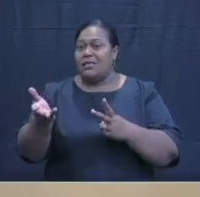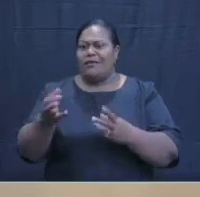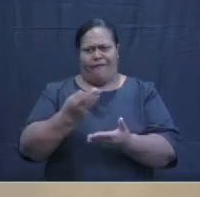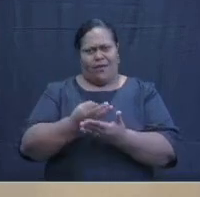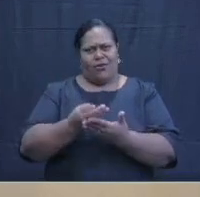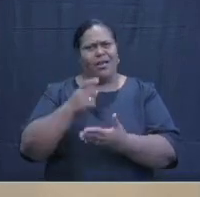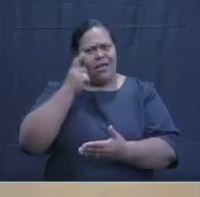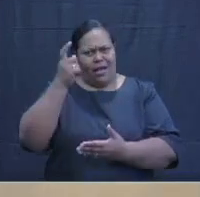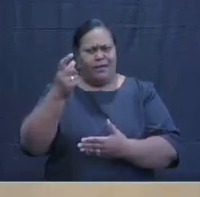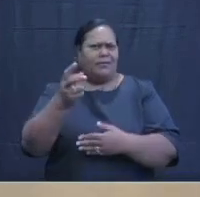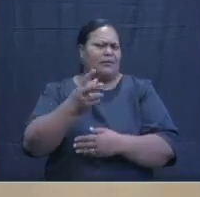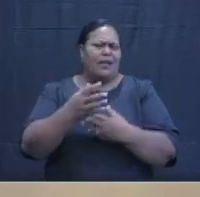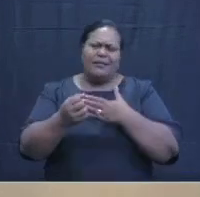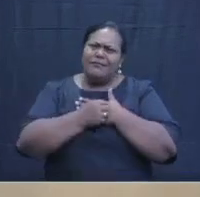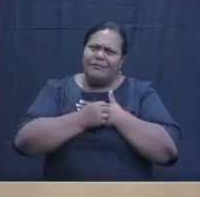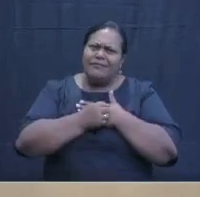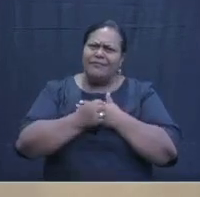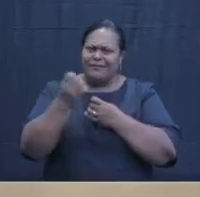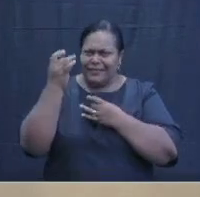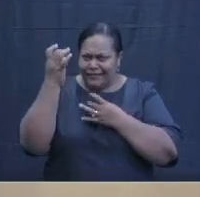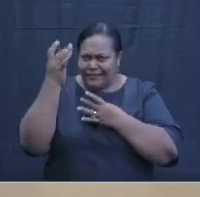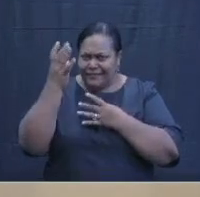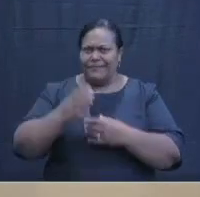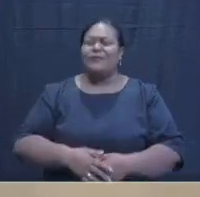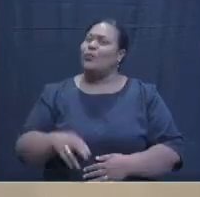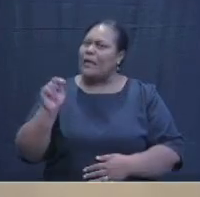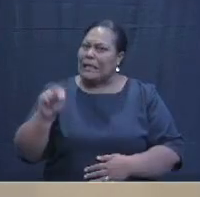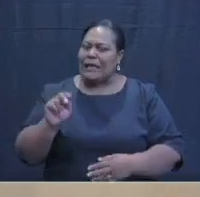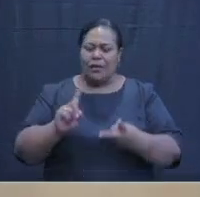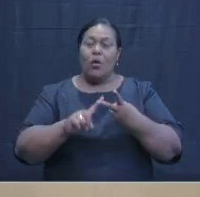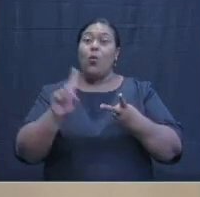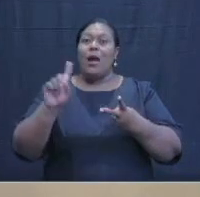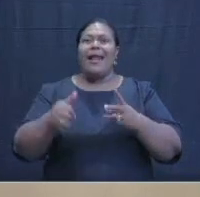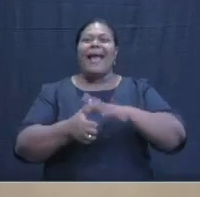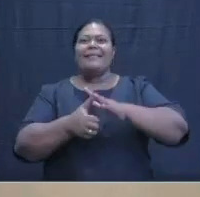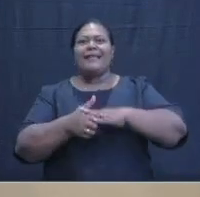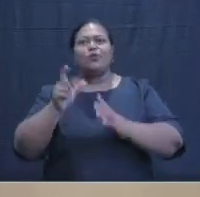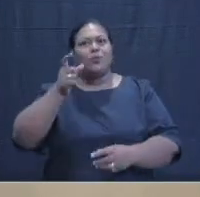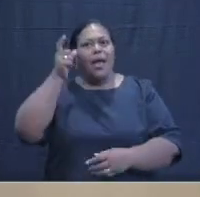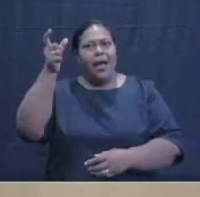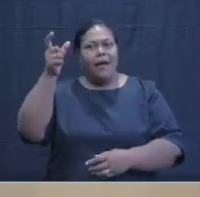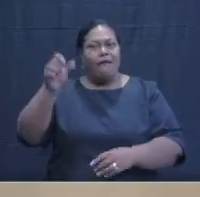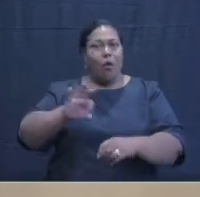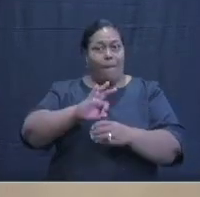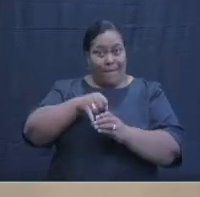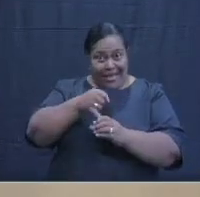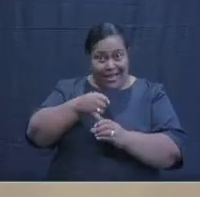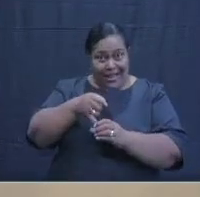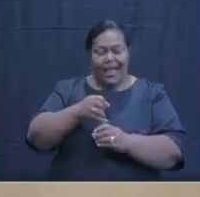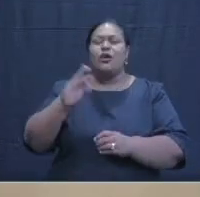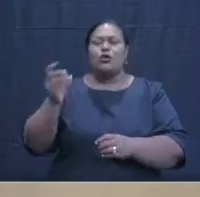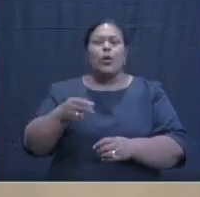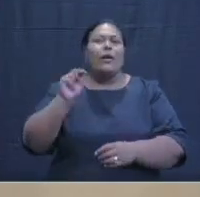we must strive for fairness in access to treatment, which requires a comprehensive approach